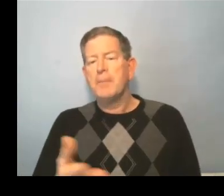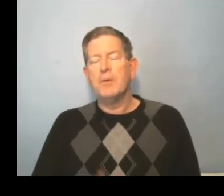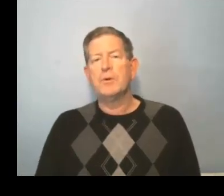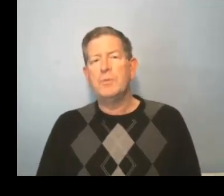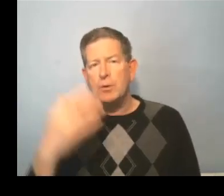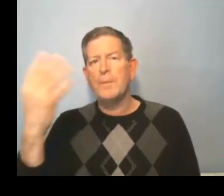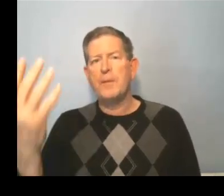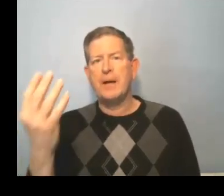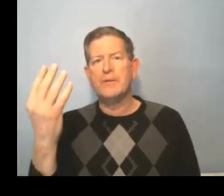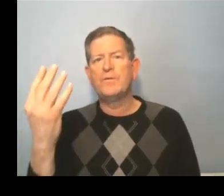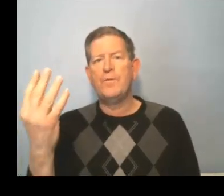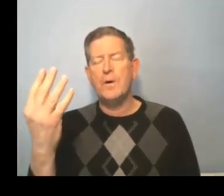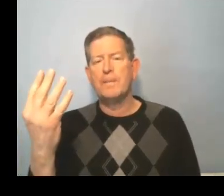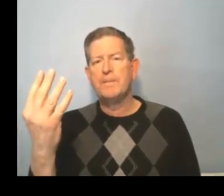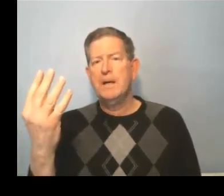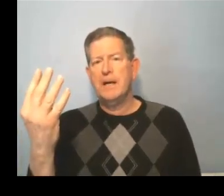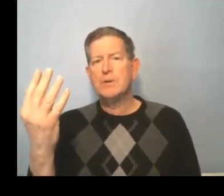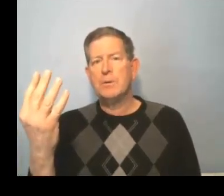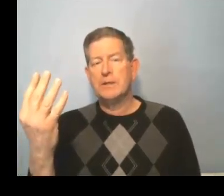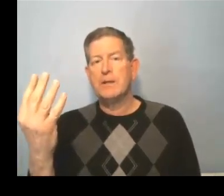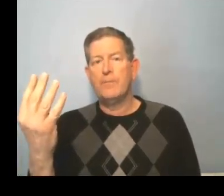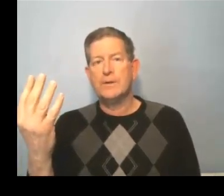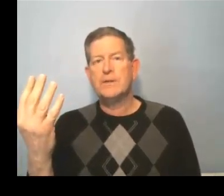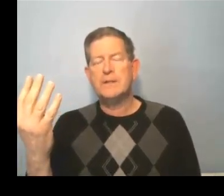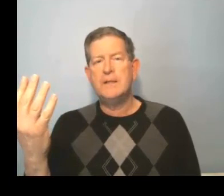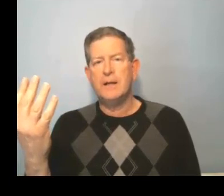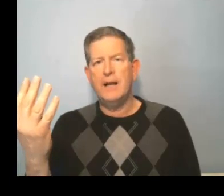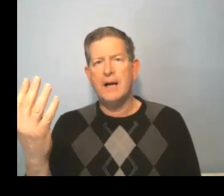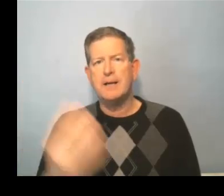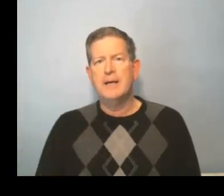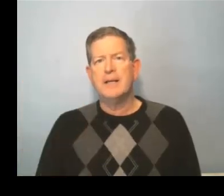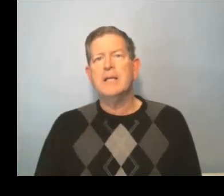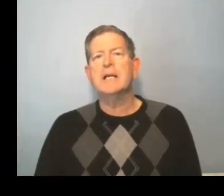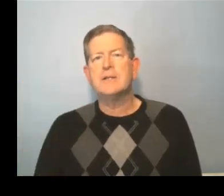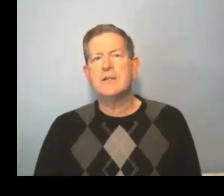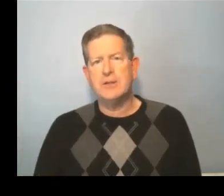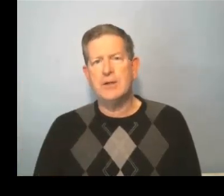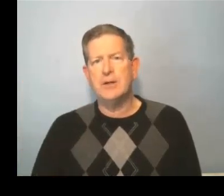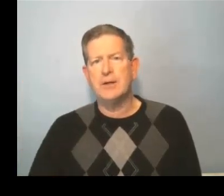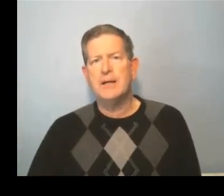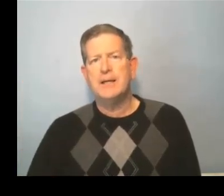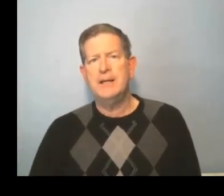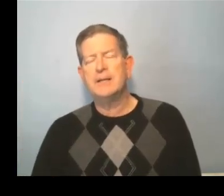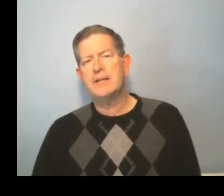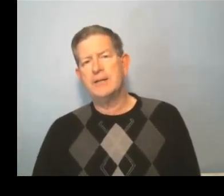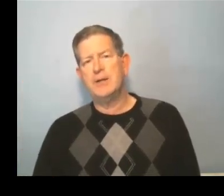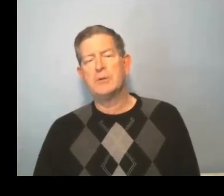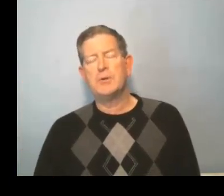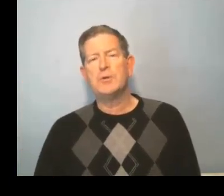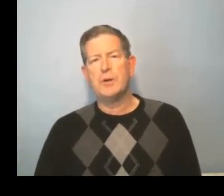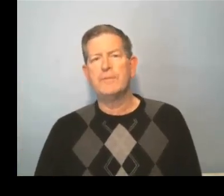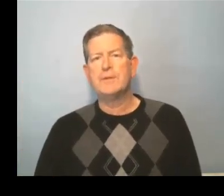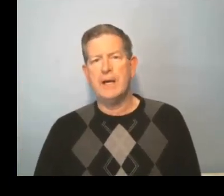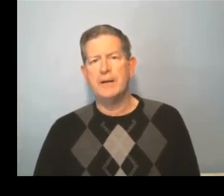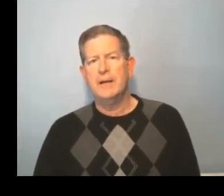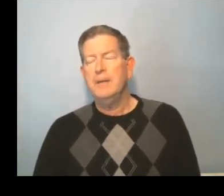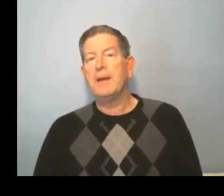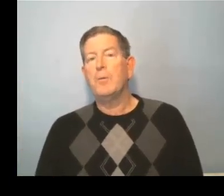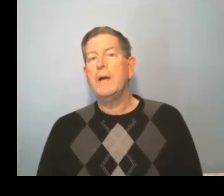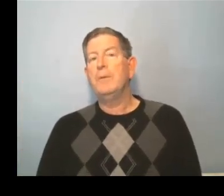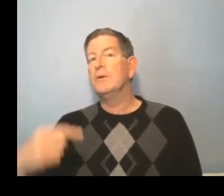the number, which we normally think of as 4. And so therefore it's 16 o'clock. Il est 16 heures. Il est 16 heures is what you should have